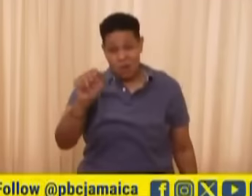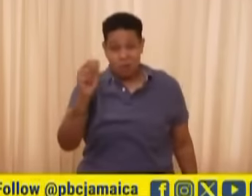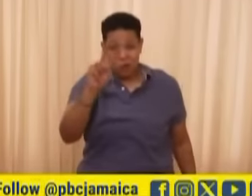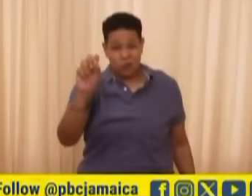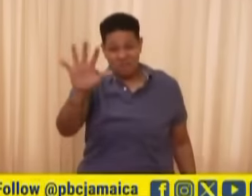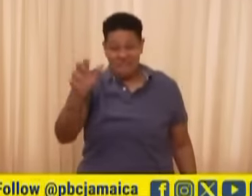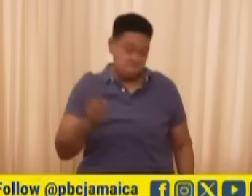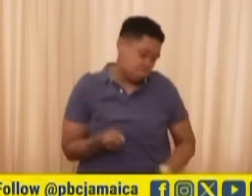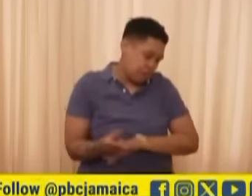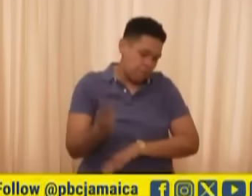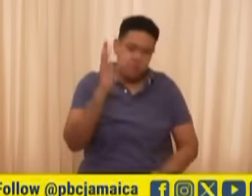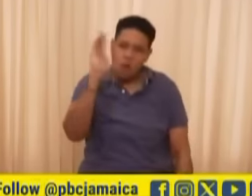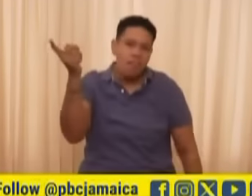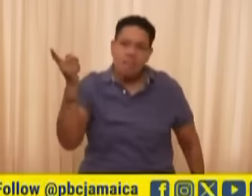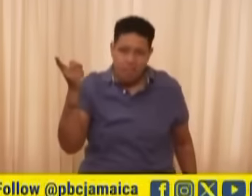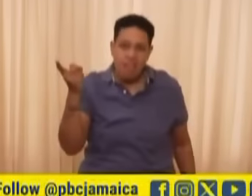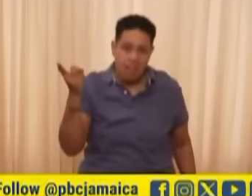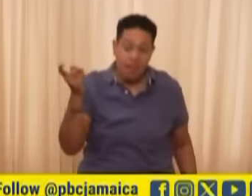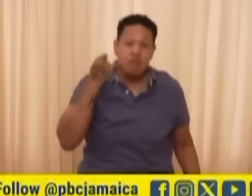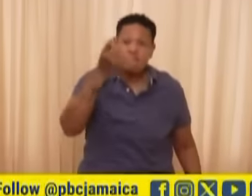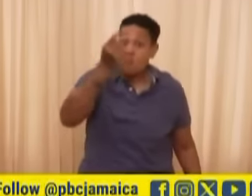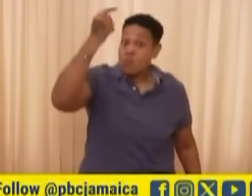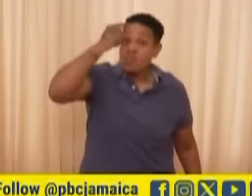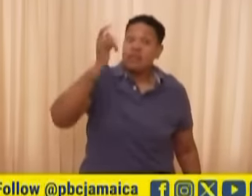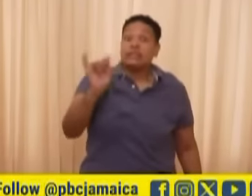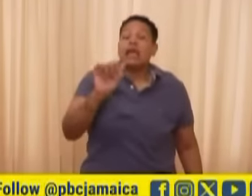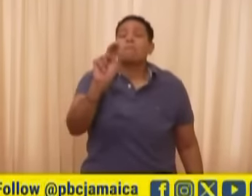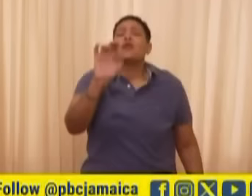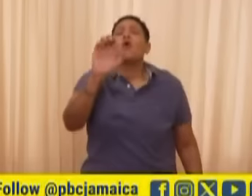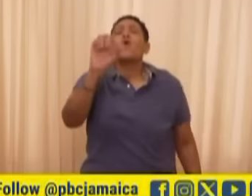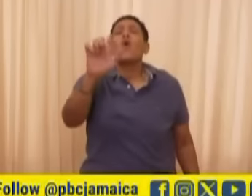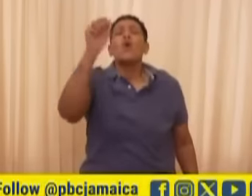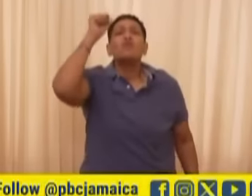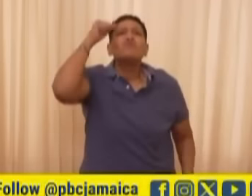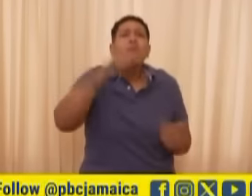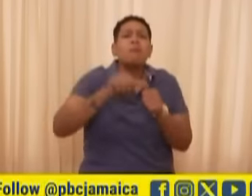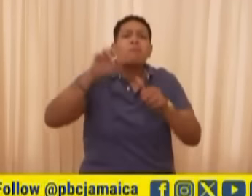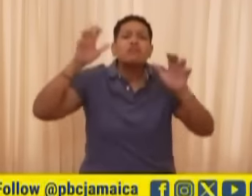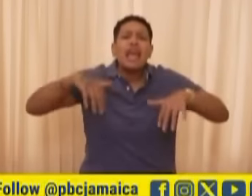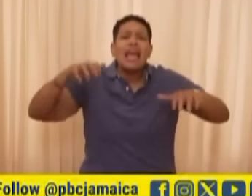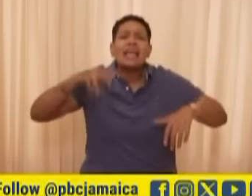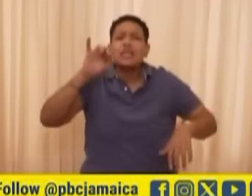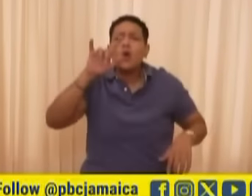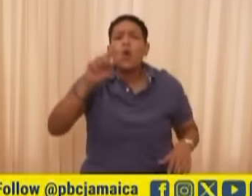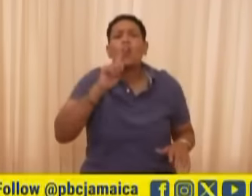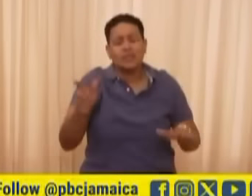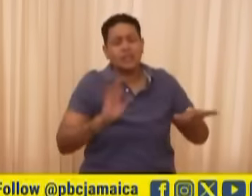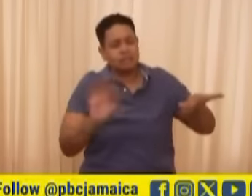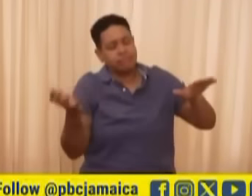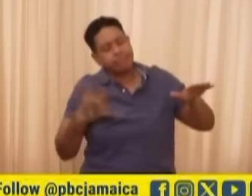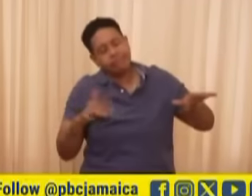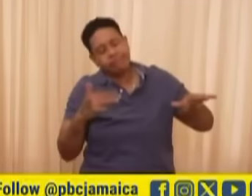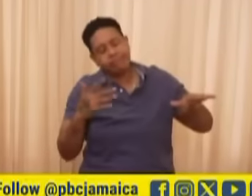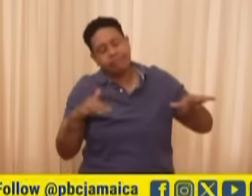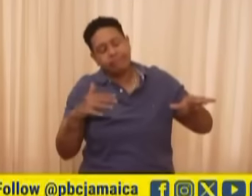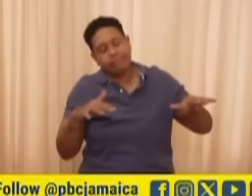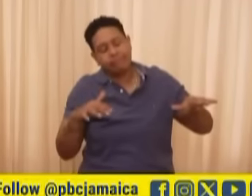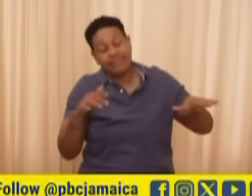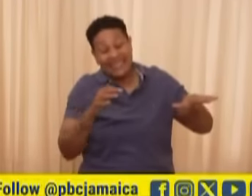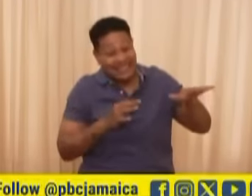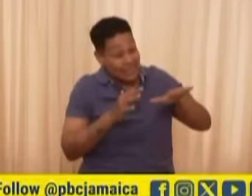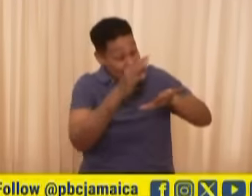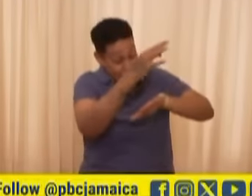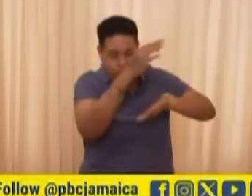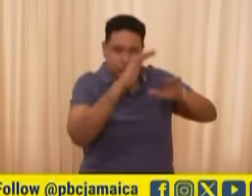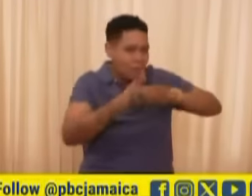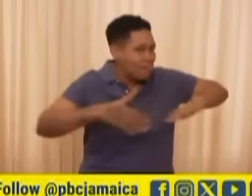you are thinking also of, there was Nicole that moved over. It did not make landfall